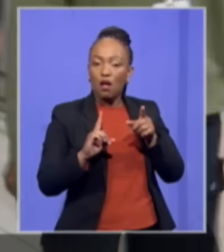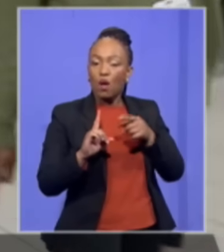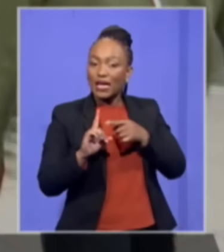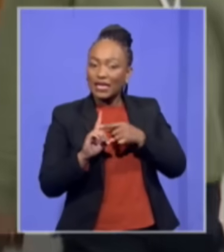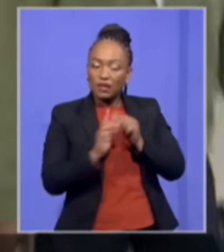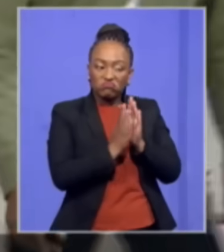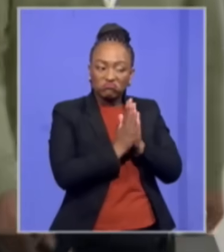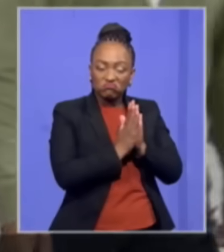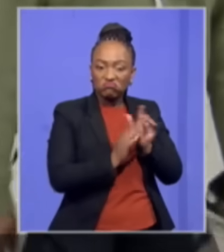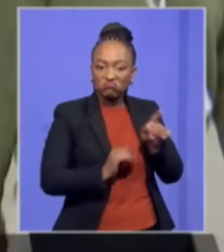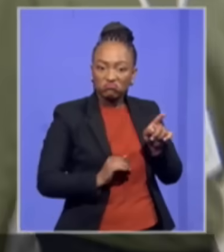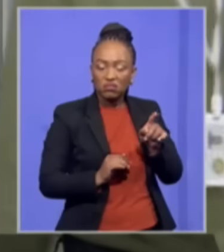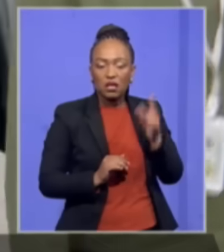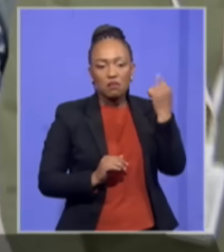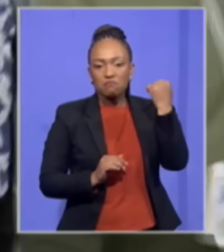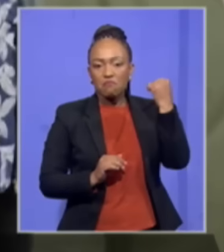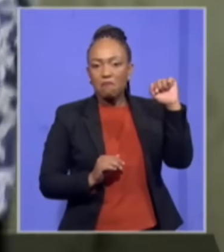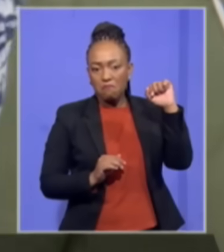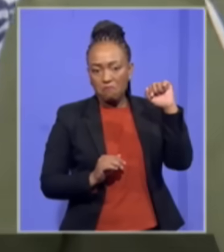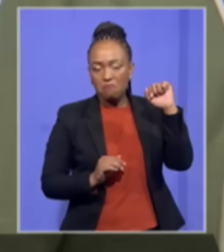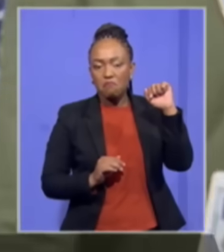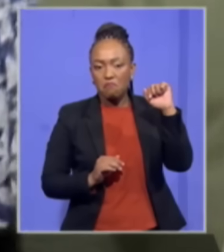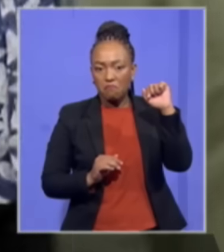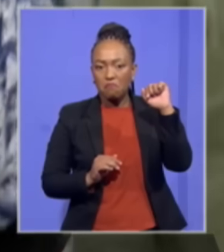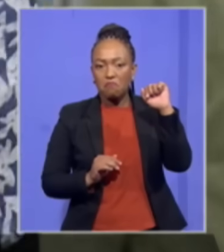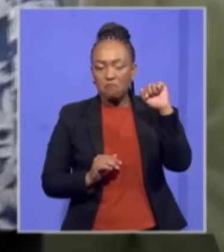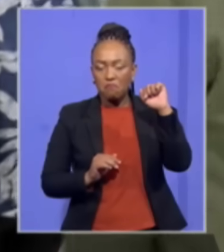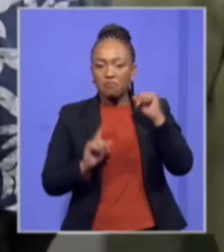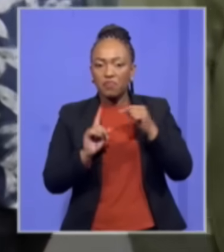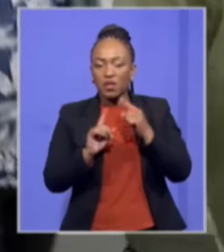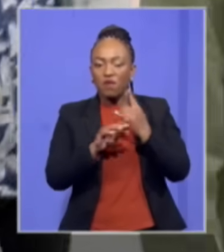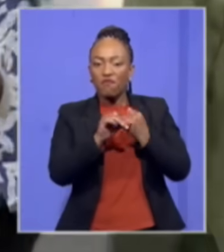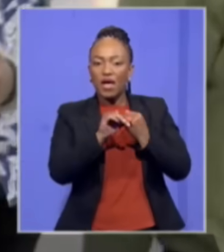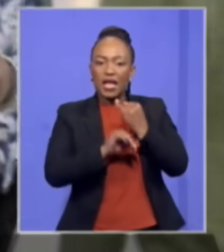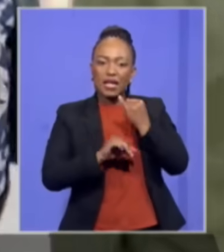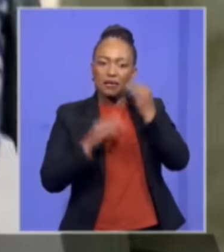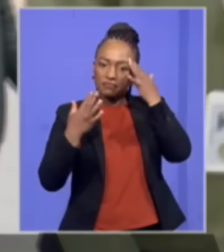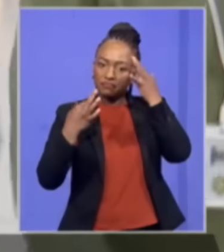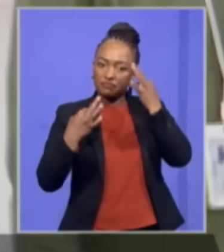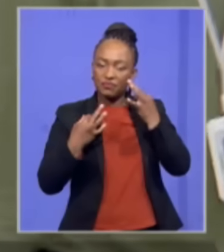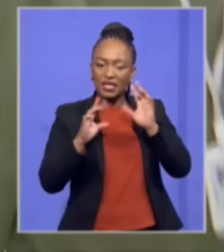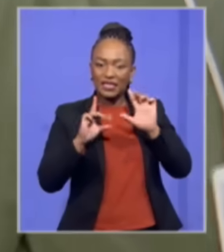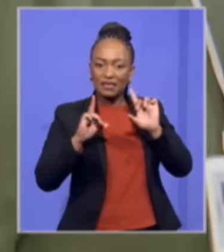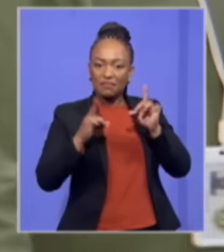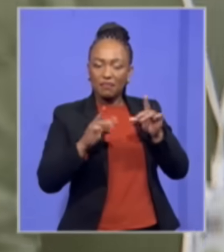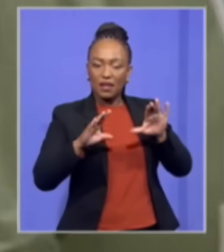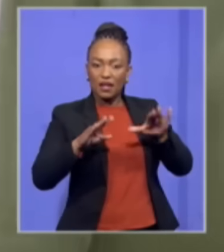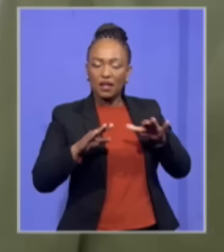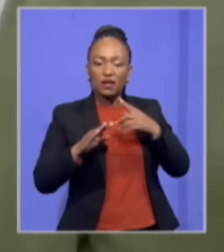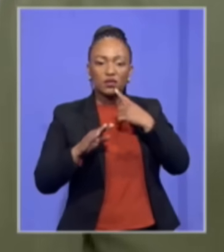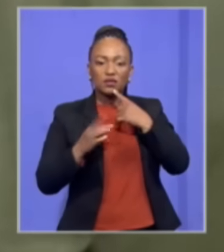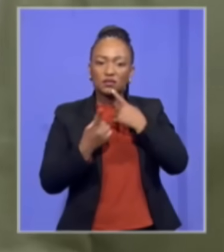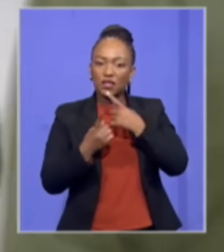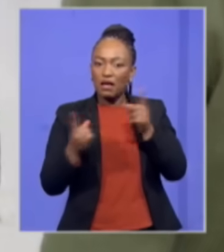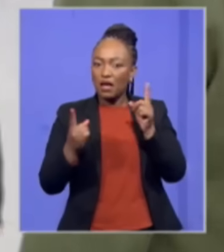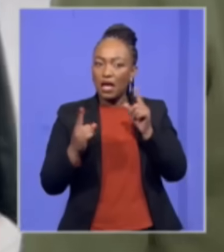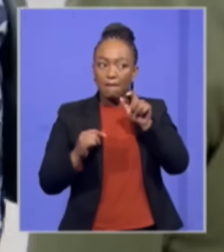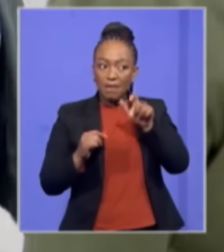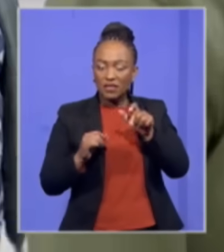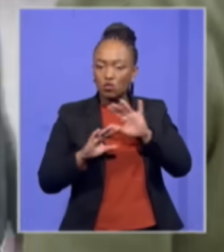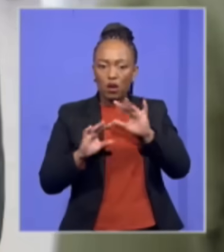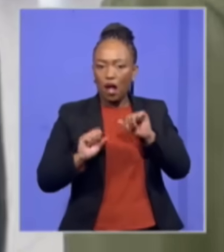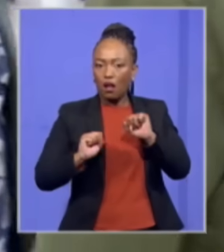Act that sought to overturn an earlier decision of the department to declare Omotoso a prohibited person.